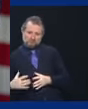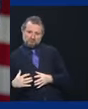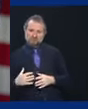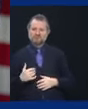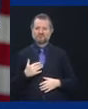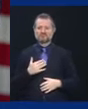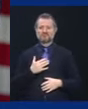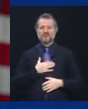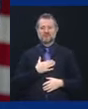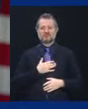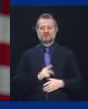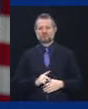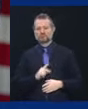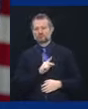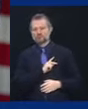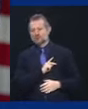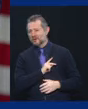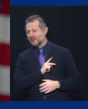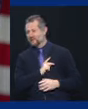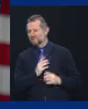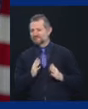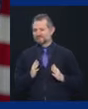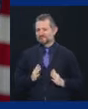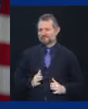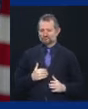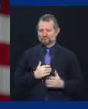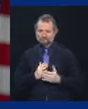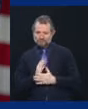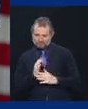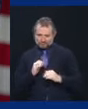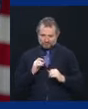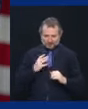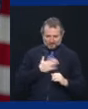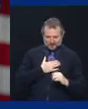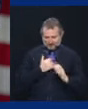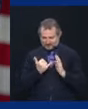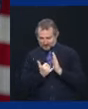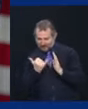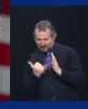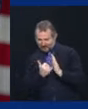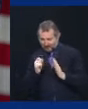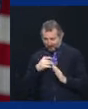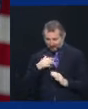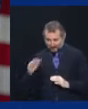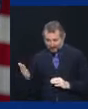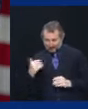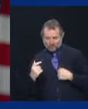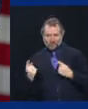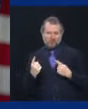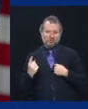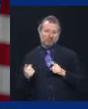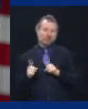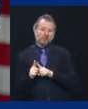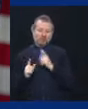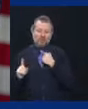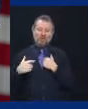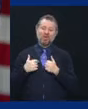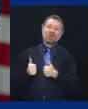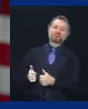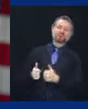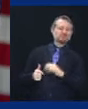personal prerogative and my own style. And I call out public employees for dangerous situations,